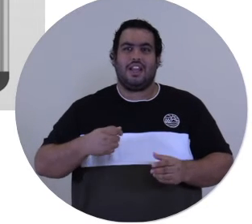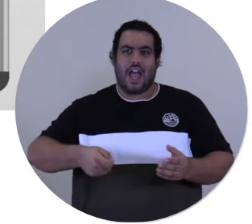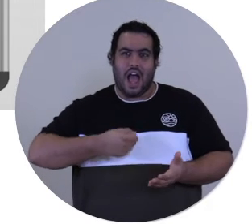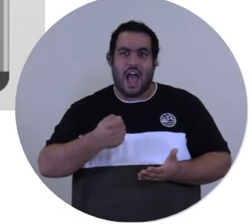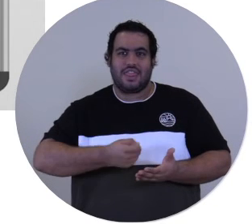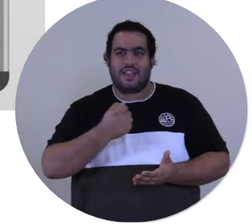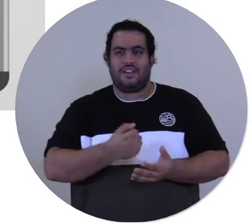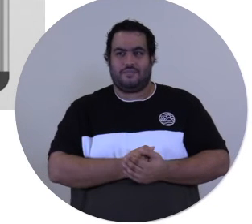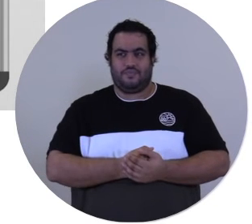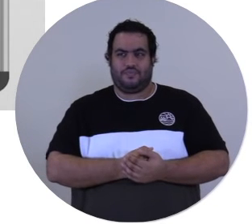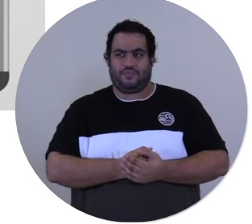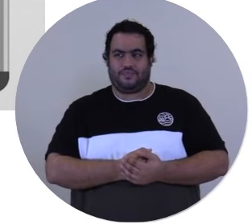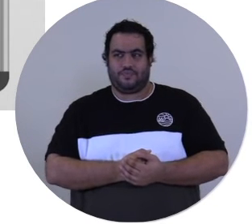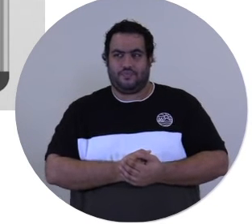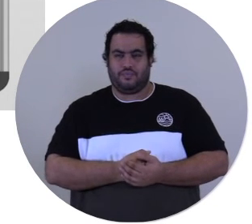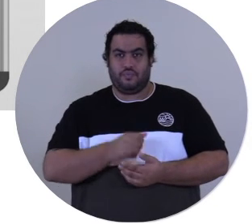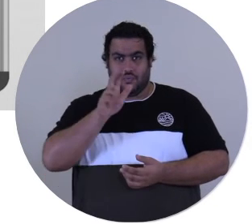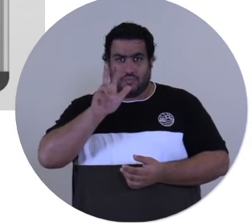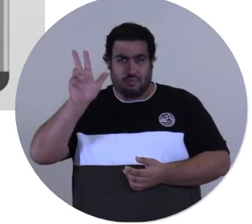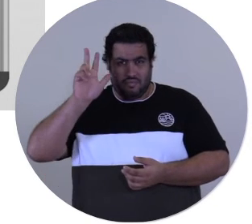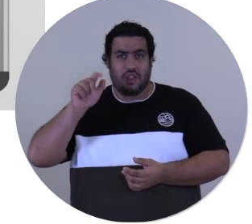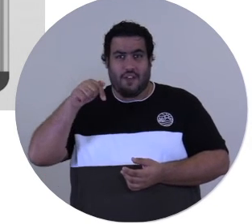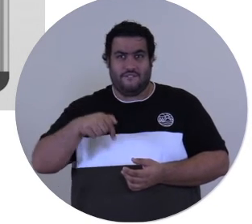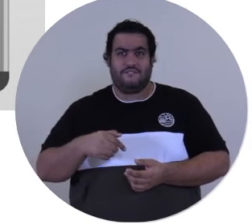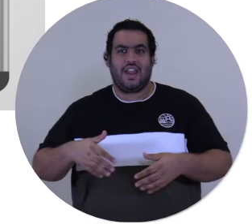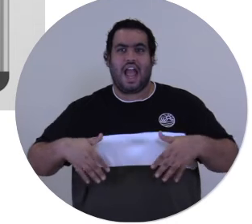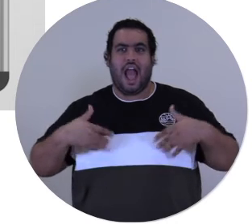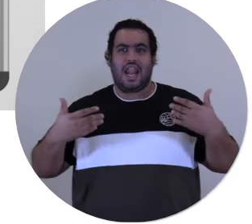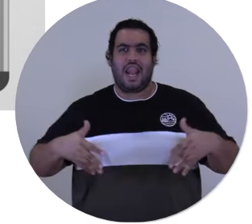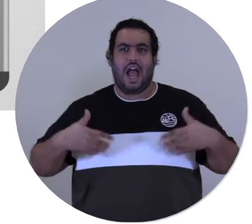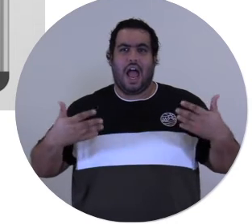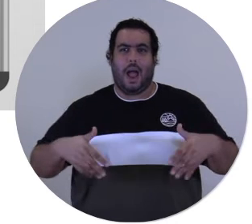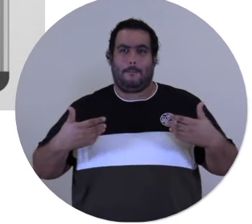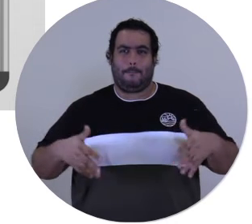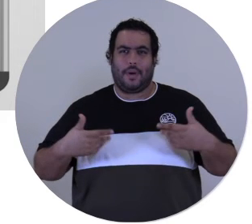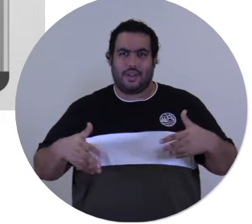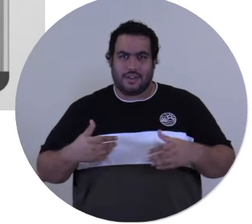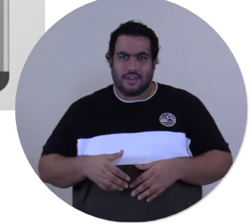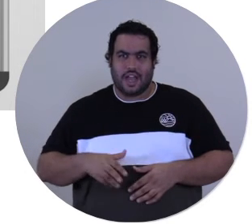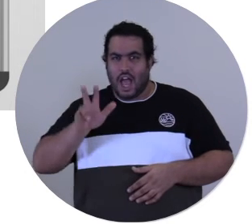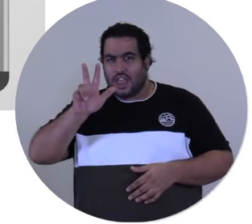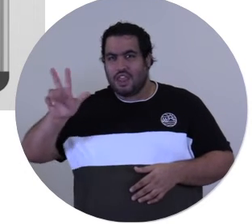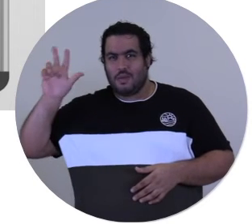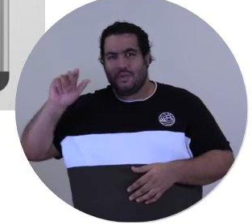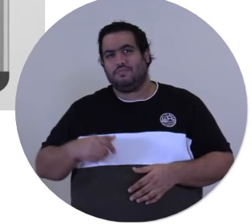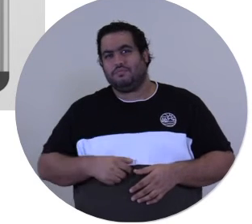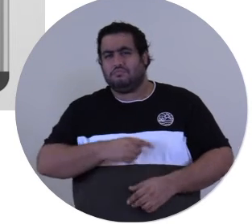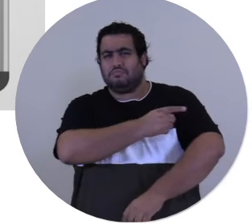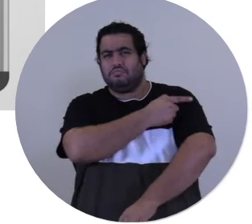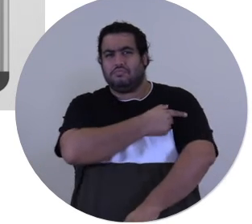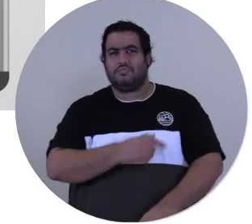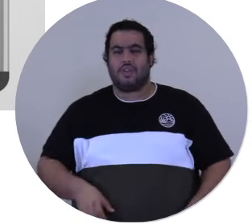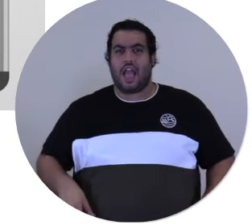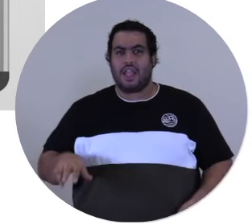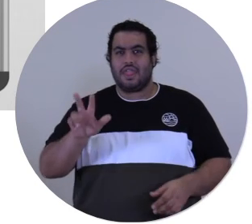Other ways they used to spend their time is playing traditional games. Now, here are 3